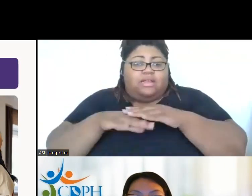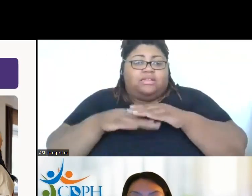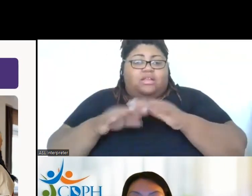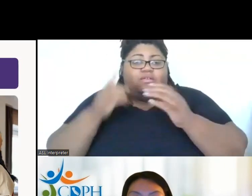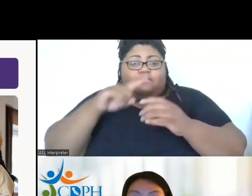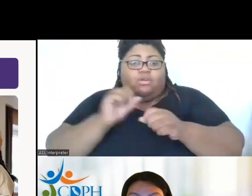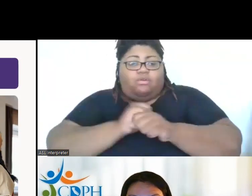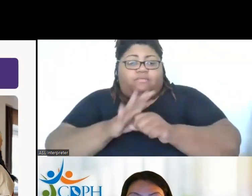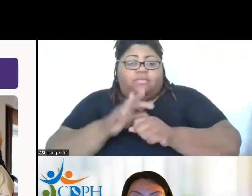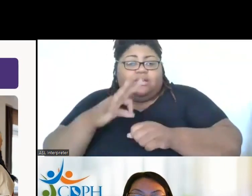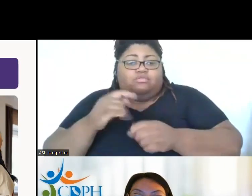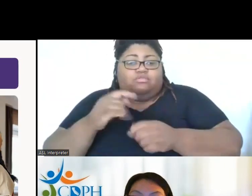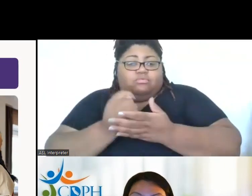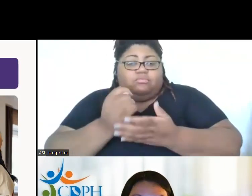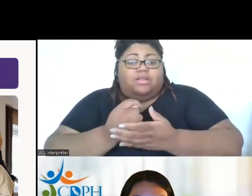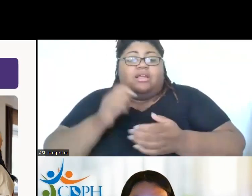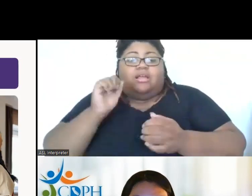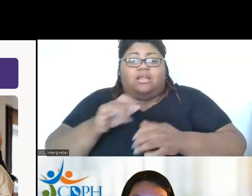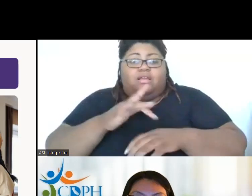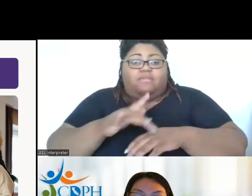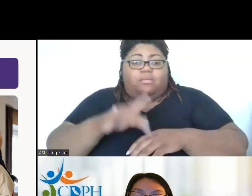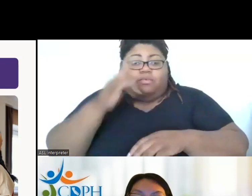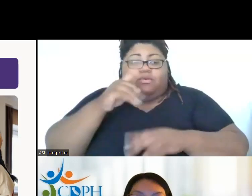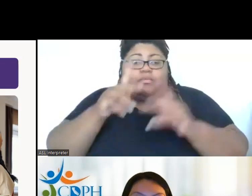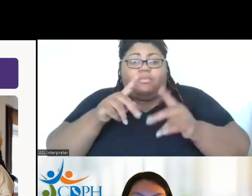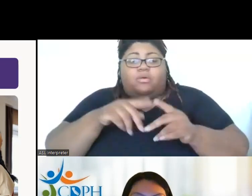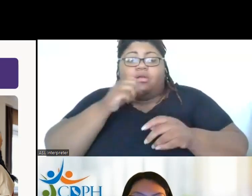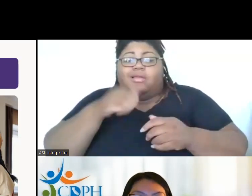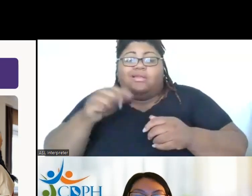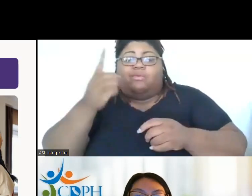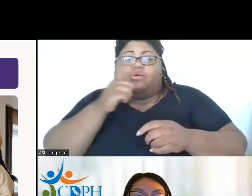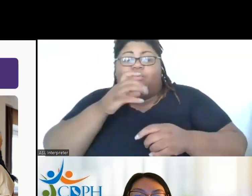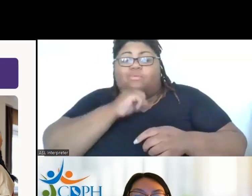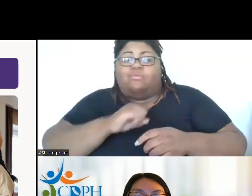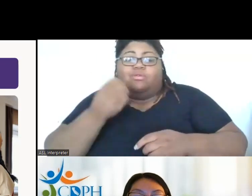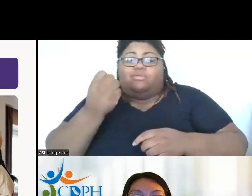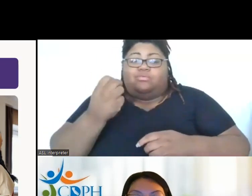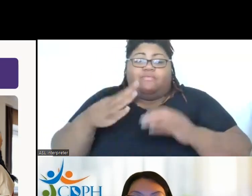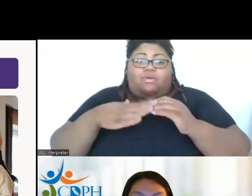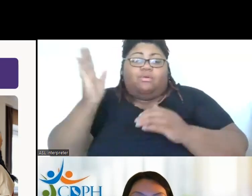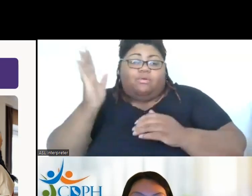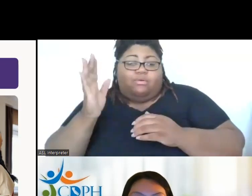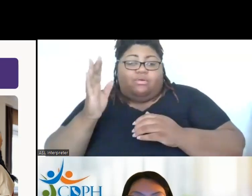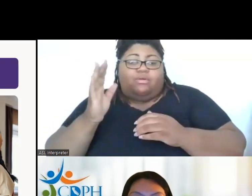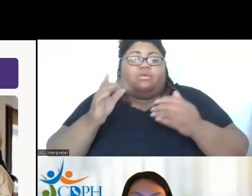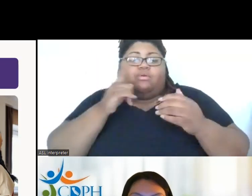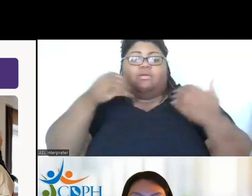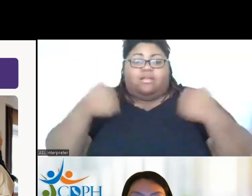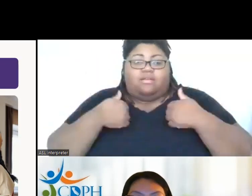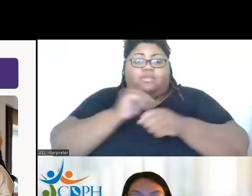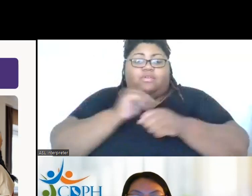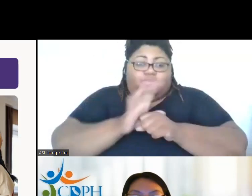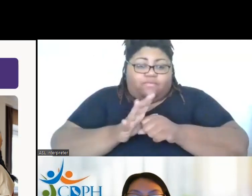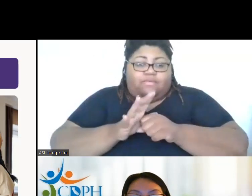has COVID-19 symptoms. So you do have to have symptoms, can't be asymptomatic, and that you tested positive for